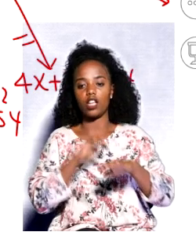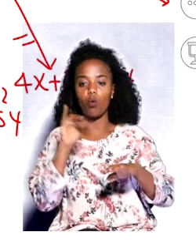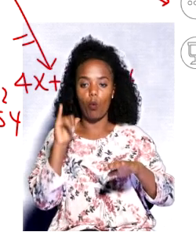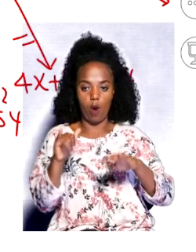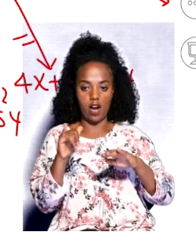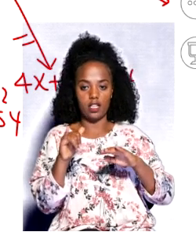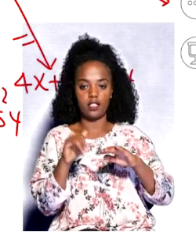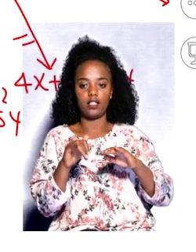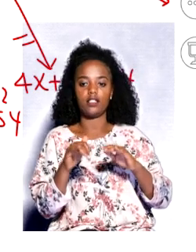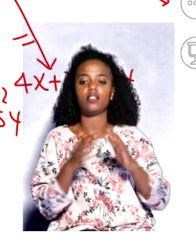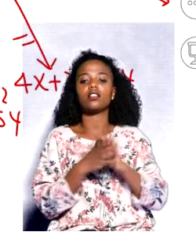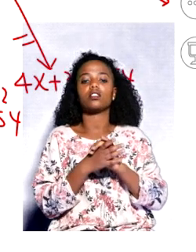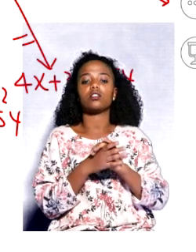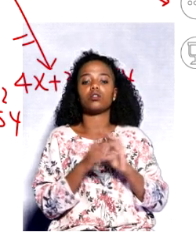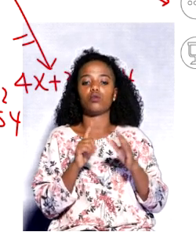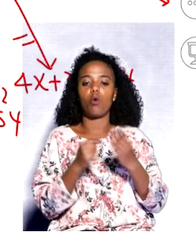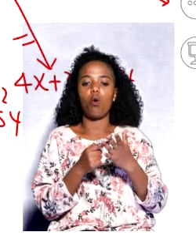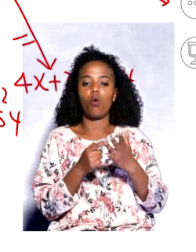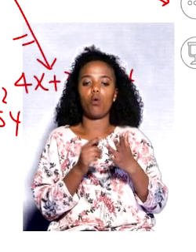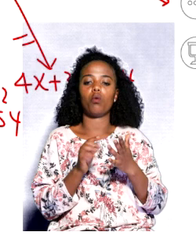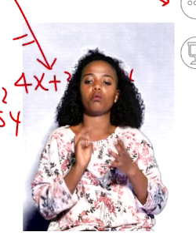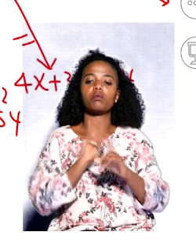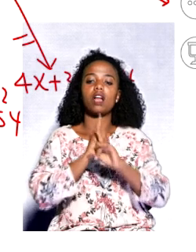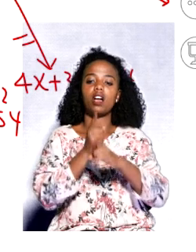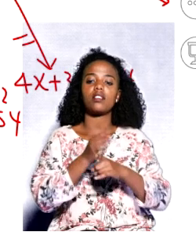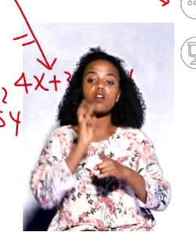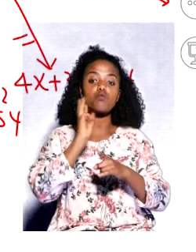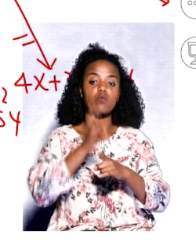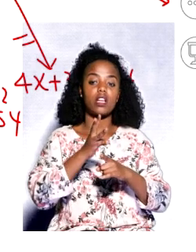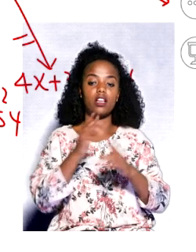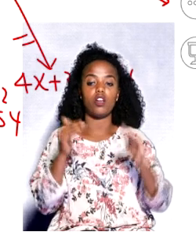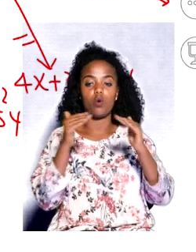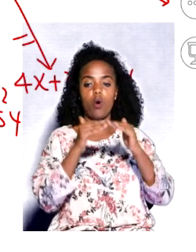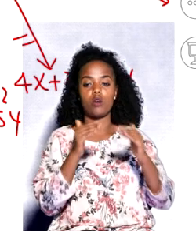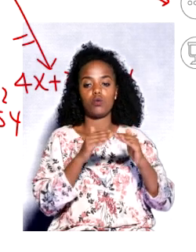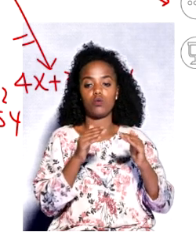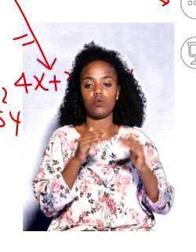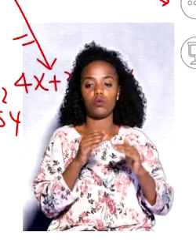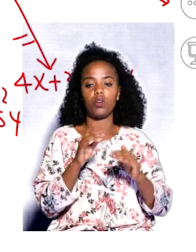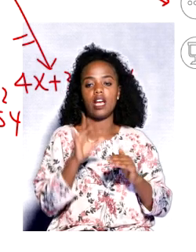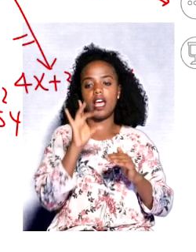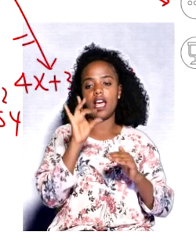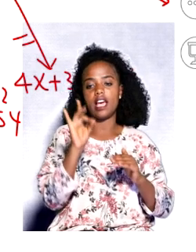60 times 13.5 will be equal to 810.